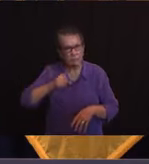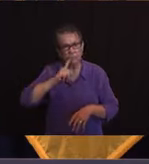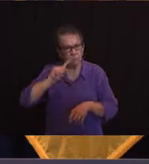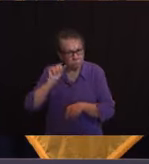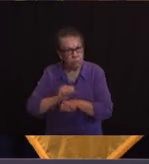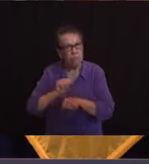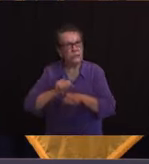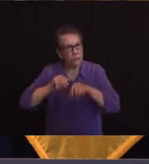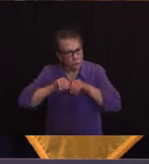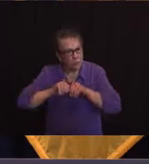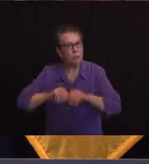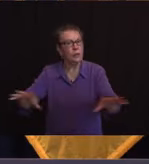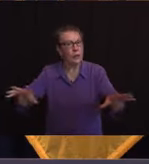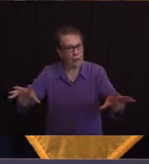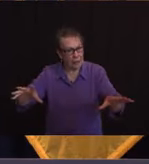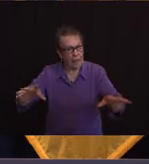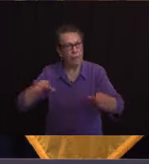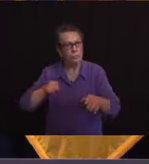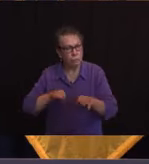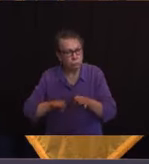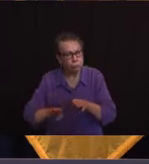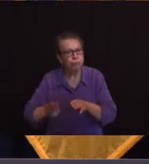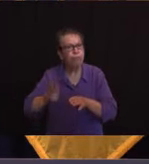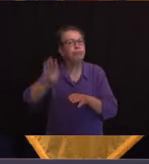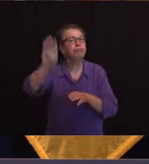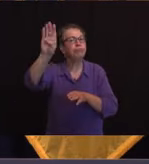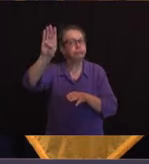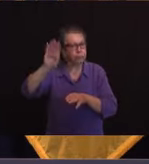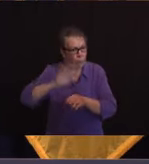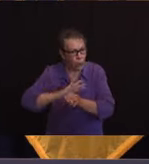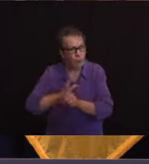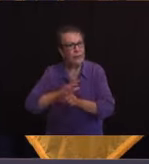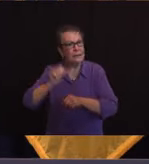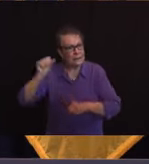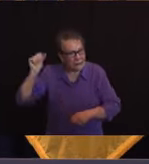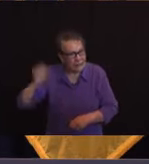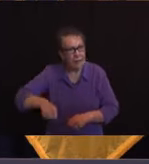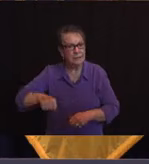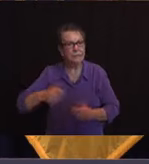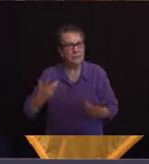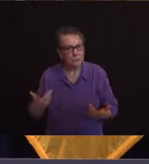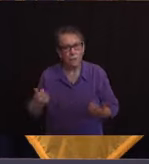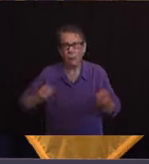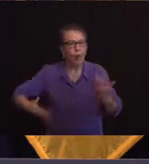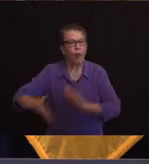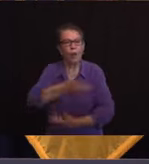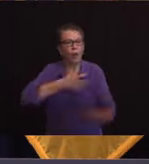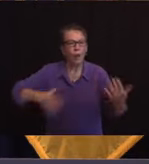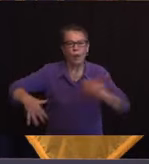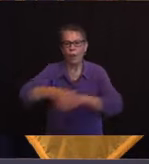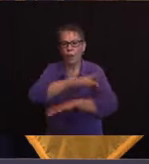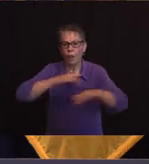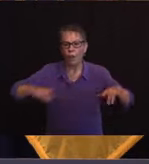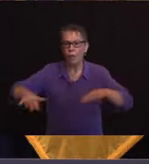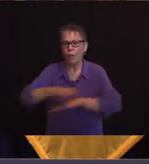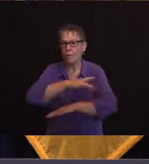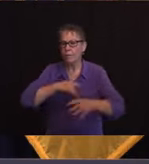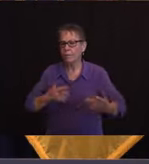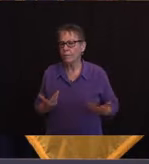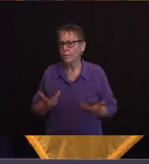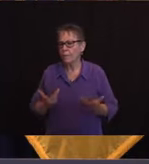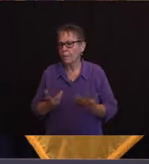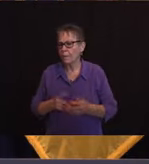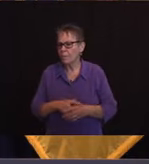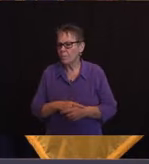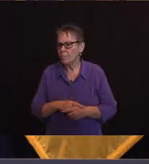can jump in on that. And then also you mentioned, the question was, when you make the determinants based on county allocations, to